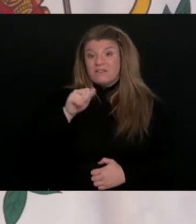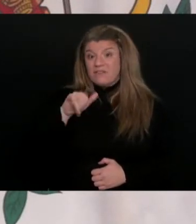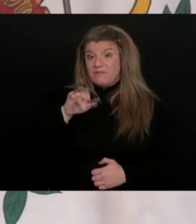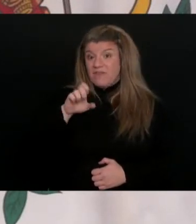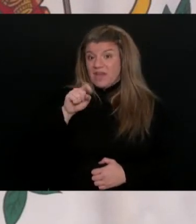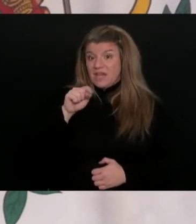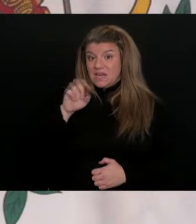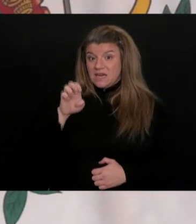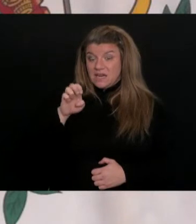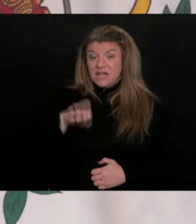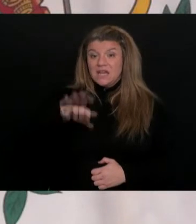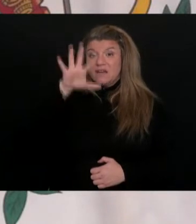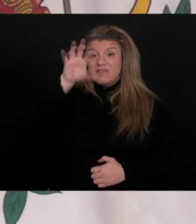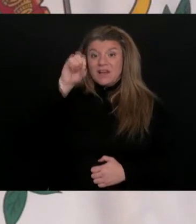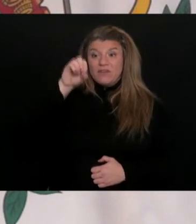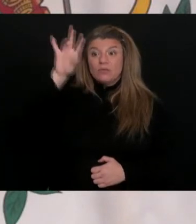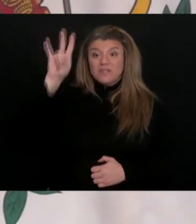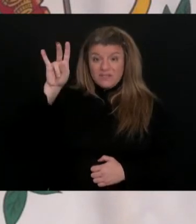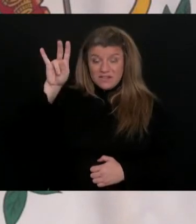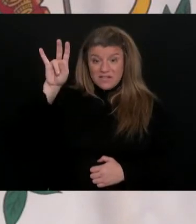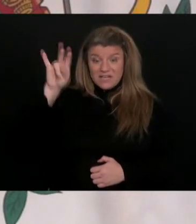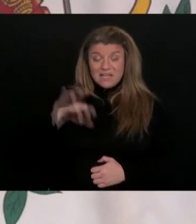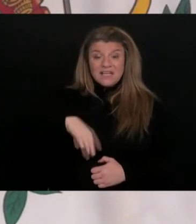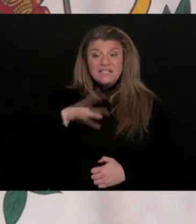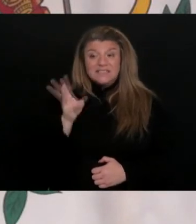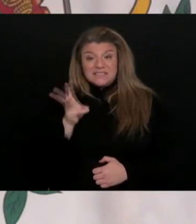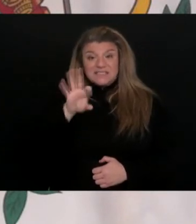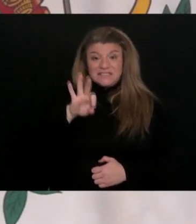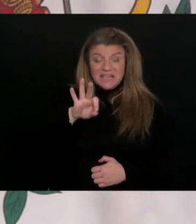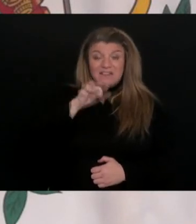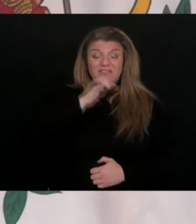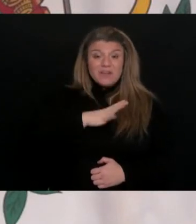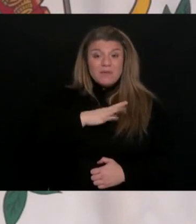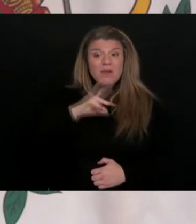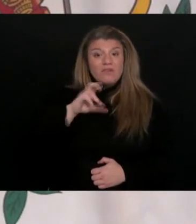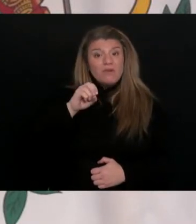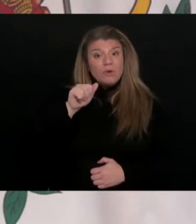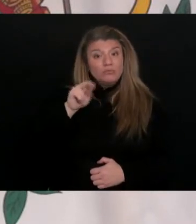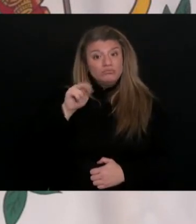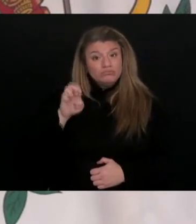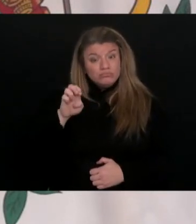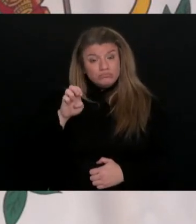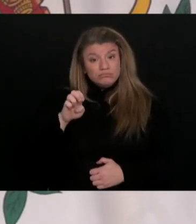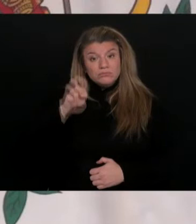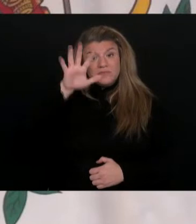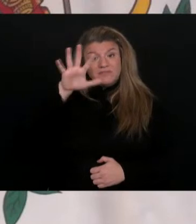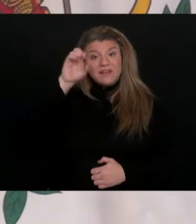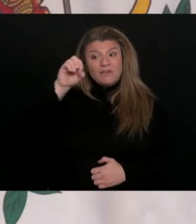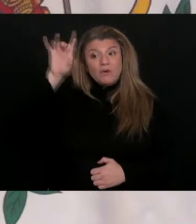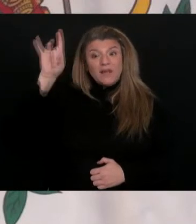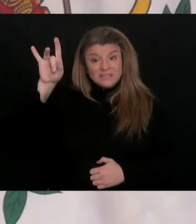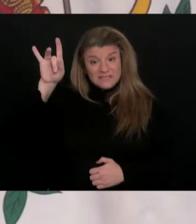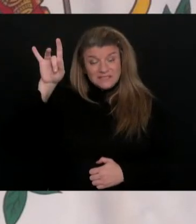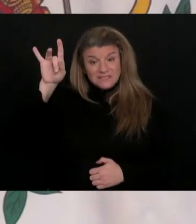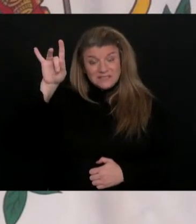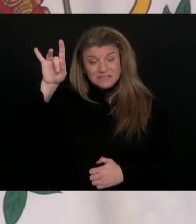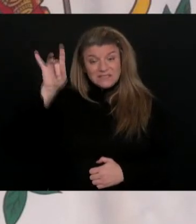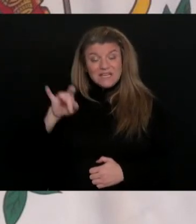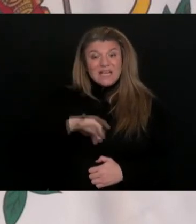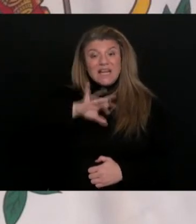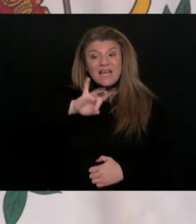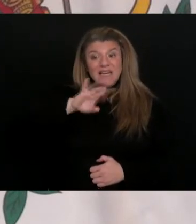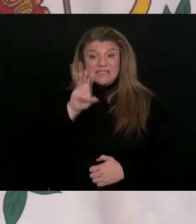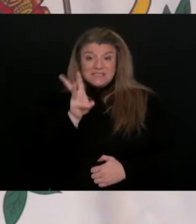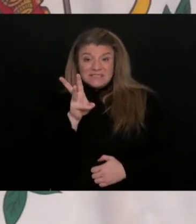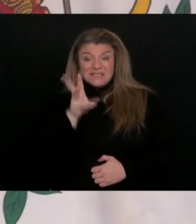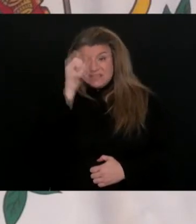County. The 5,017th death, a 69-year-old female from Roane County. The 5,018th death, an